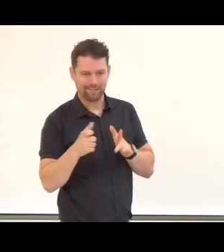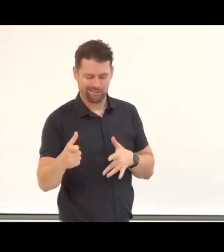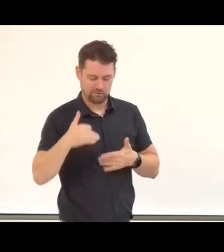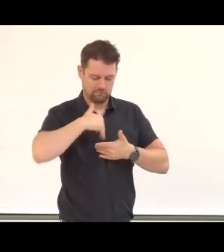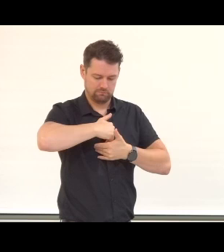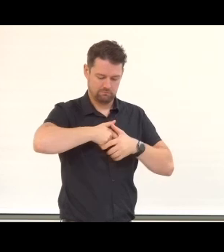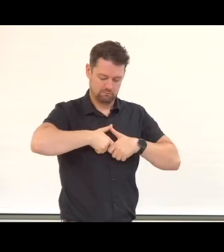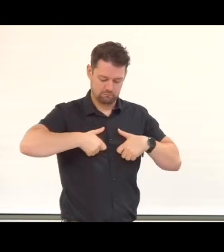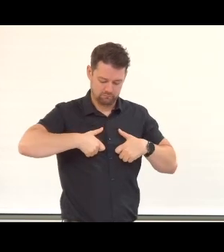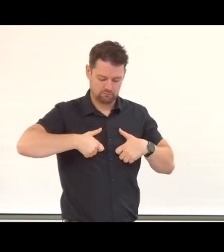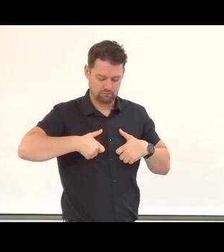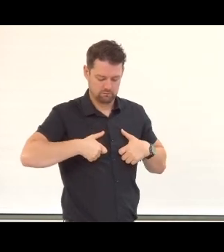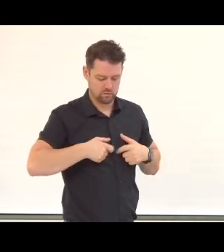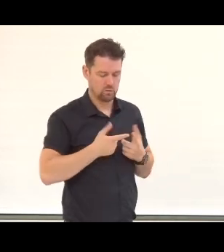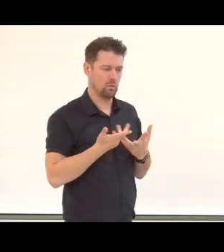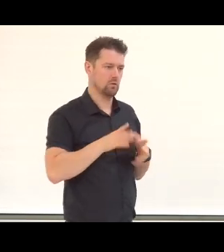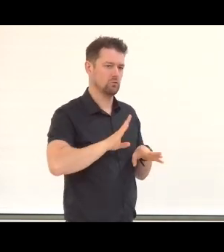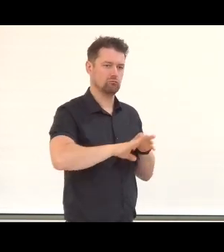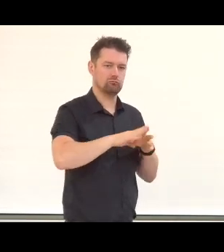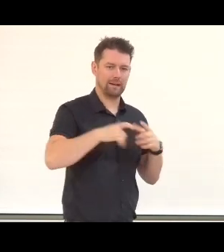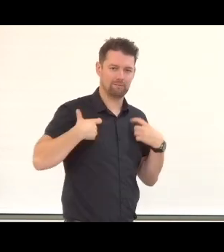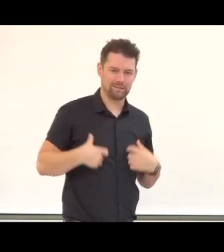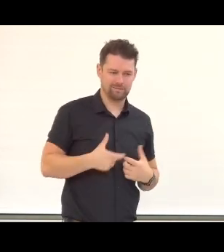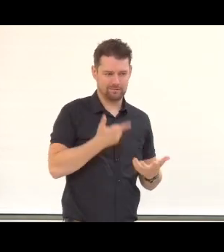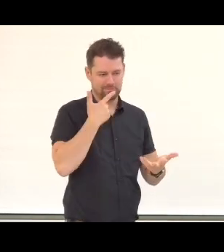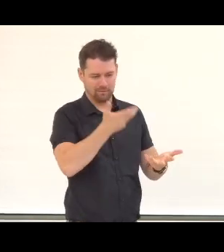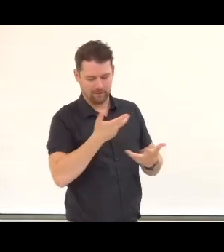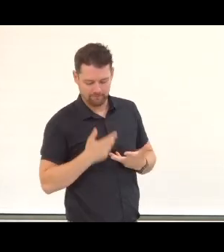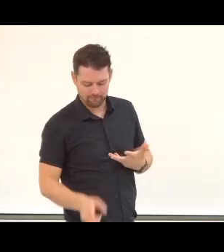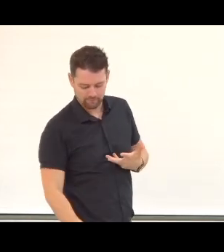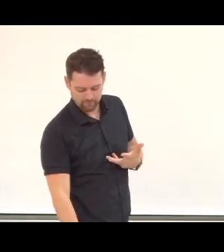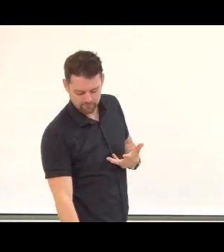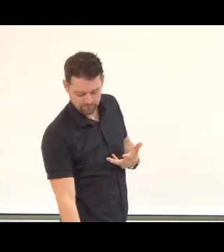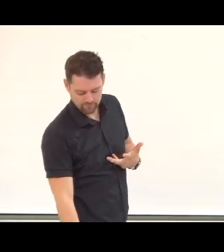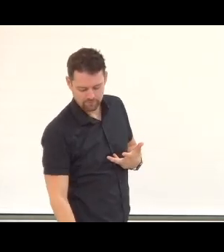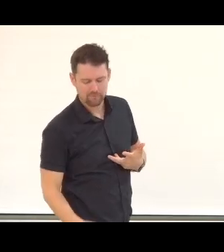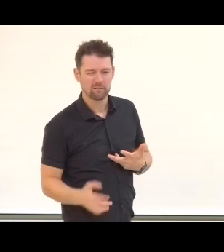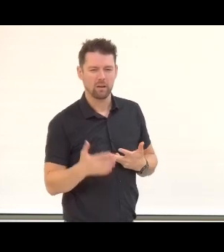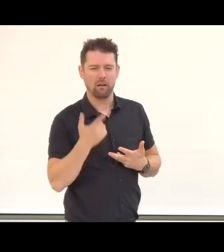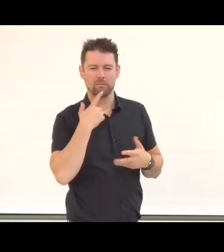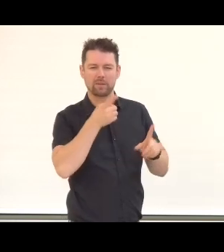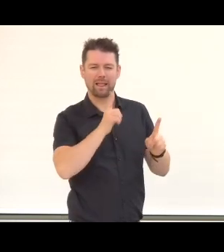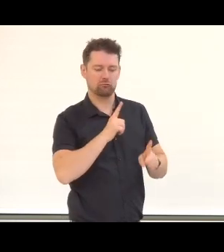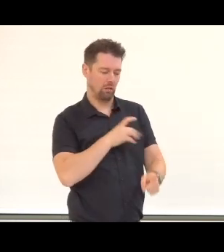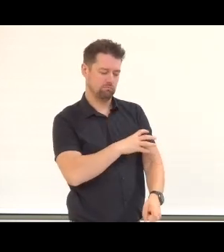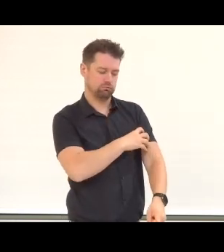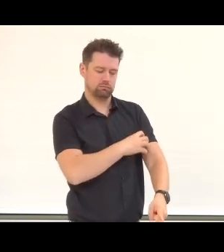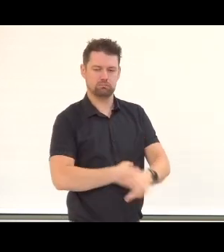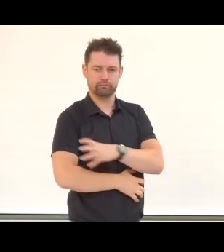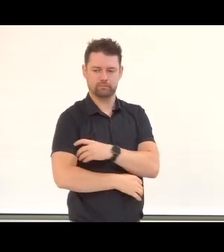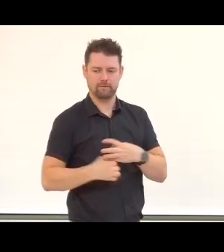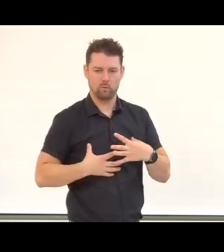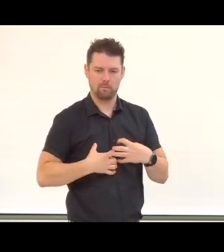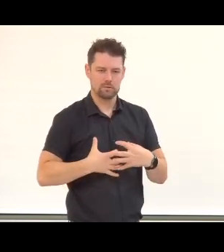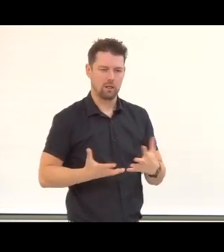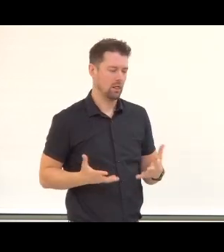we have some training vests that give you electrical stimulus to the muscles. So these are kind of